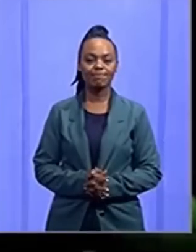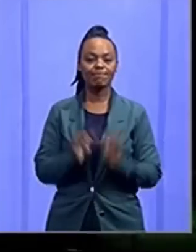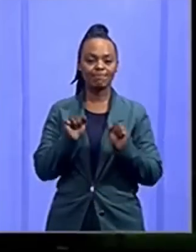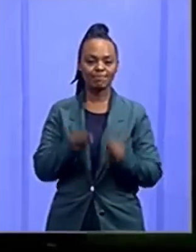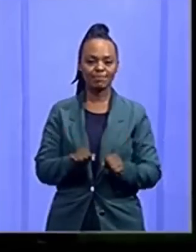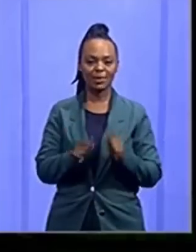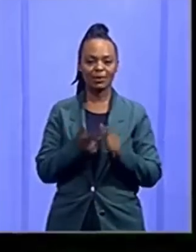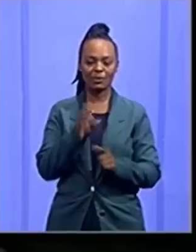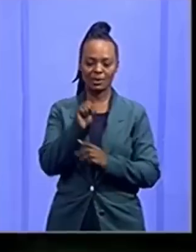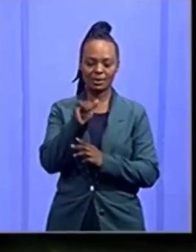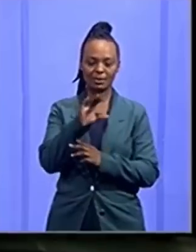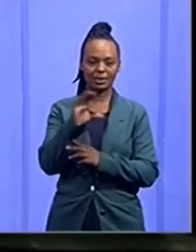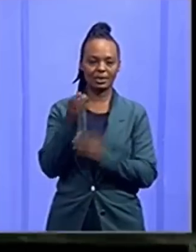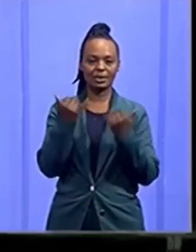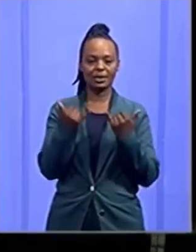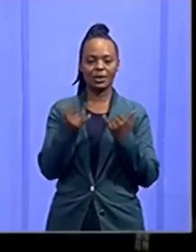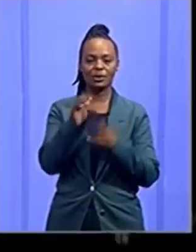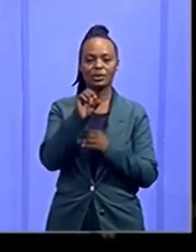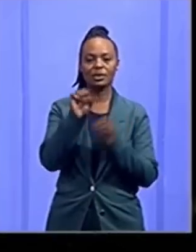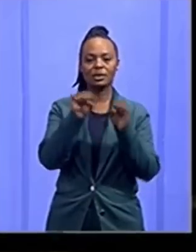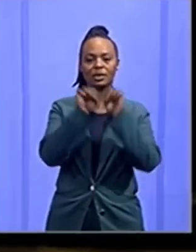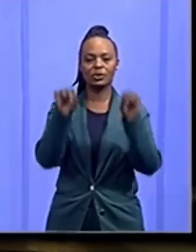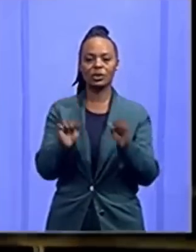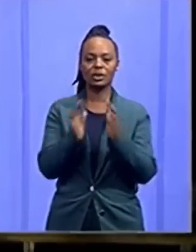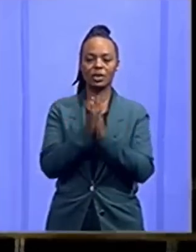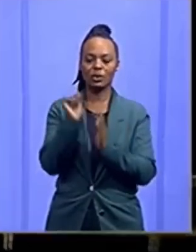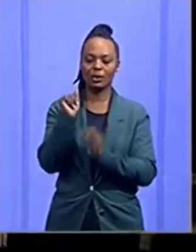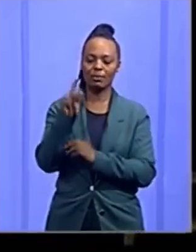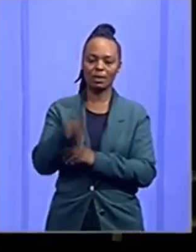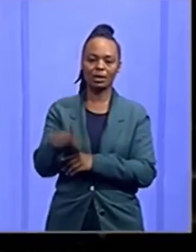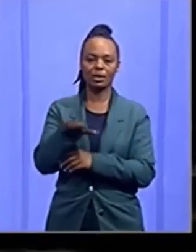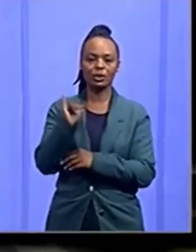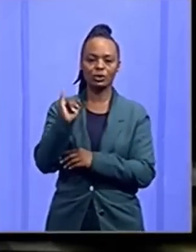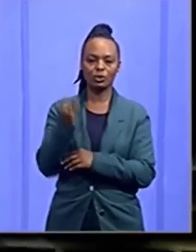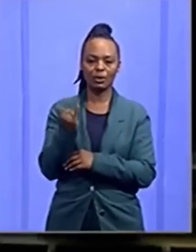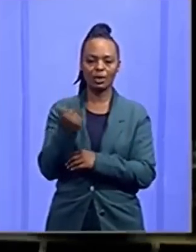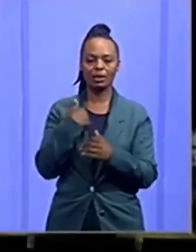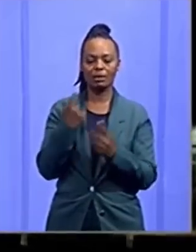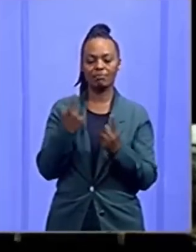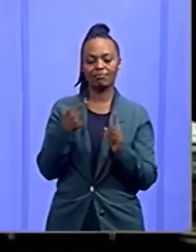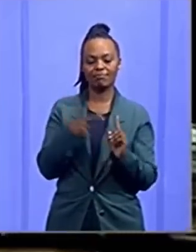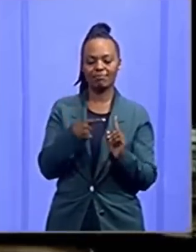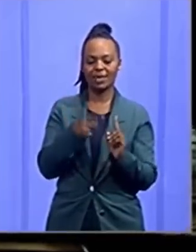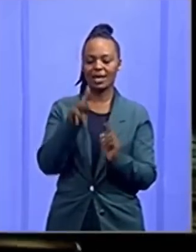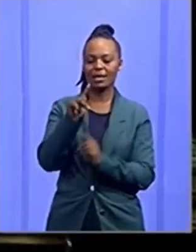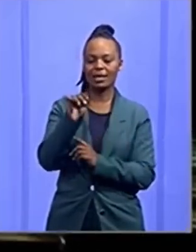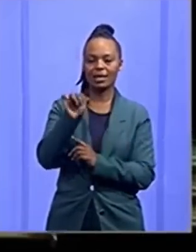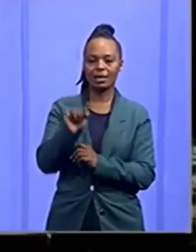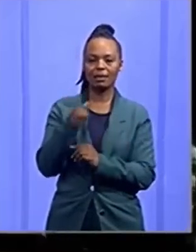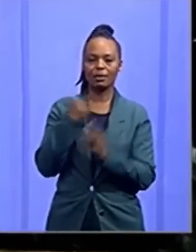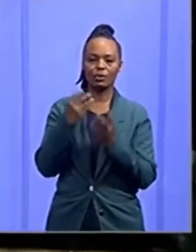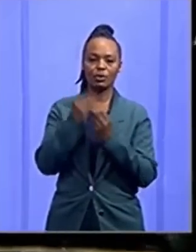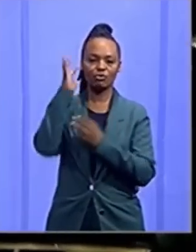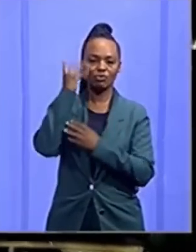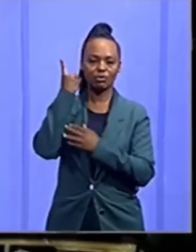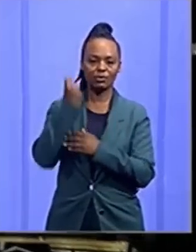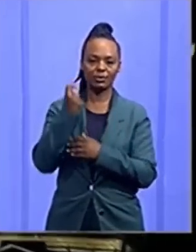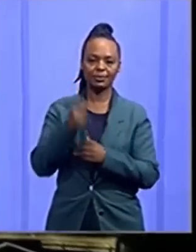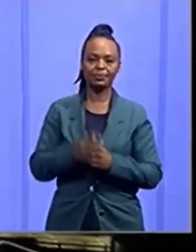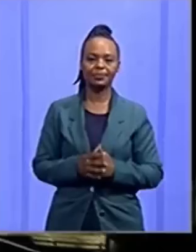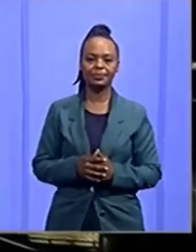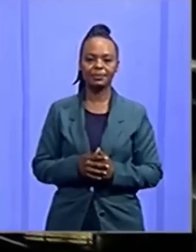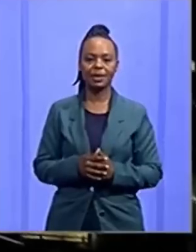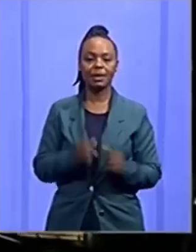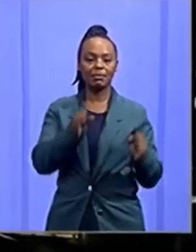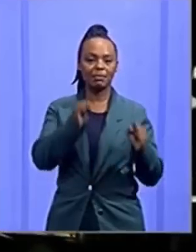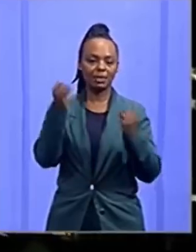Katlhamalalo go tswa mo SABC Studio 10 Auckland Park, Johannesburg. Ke nna ke Adimilo Malwisi mme ke na le Trifosa Ntsolengwe. Re